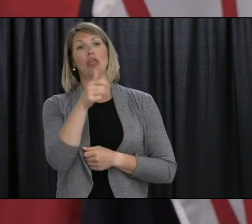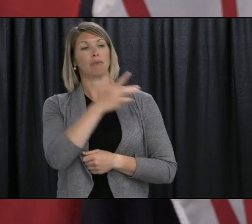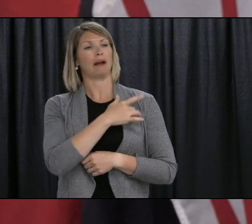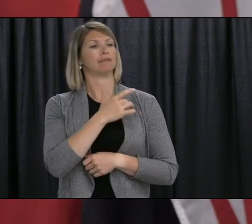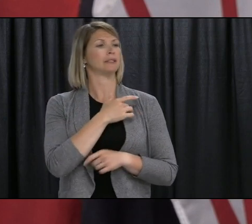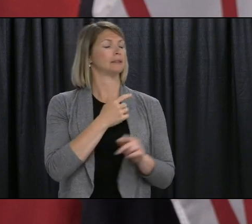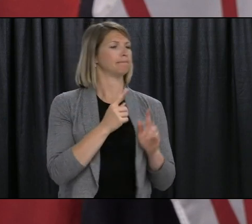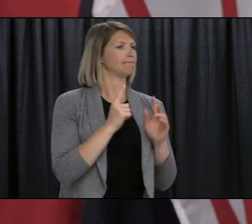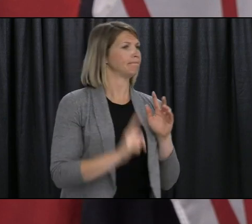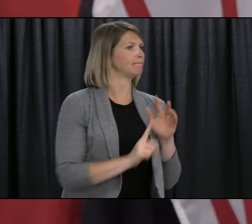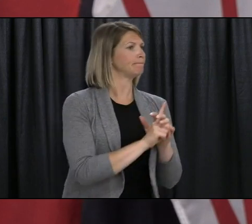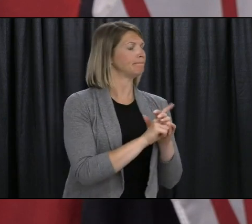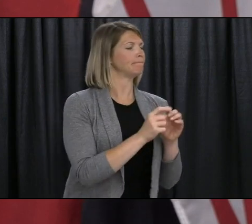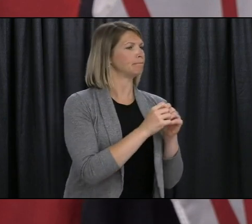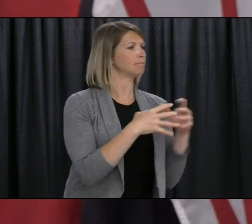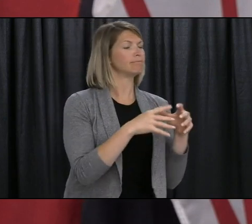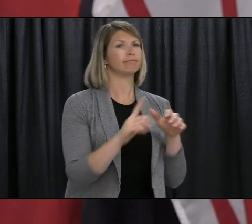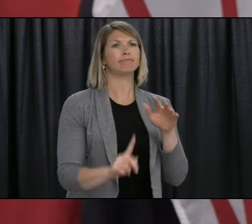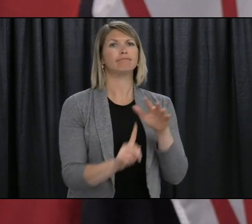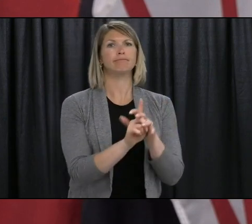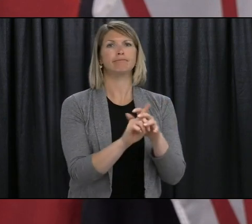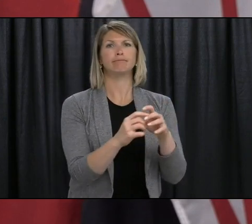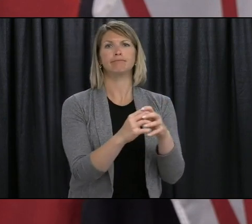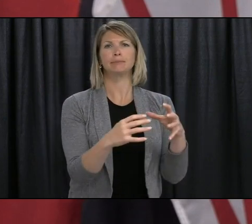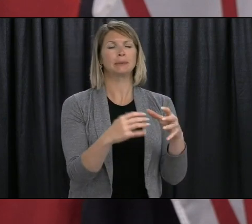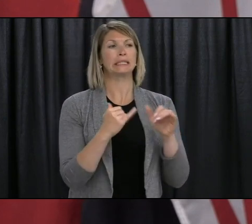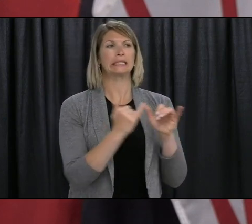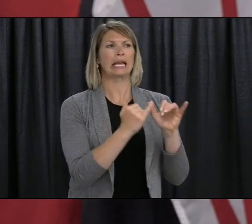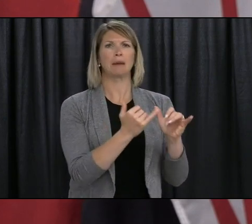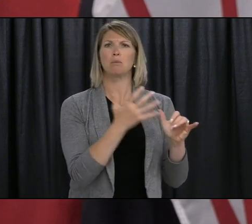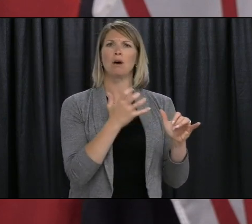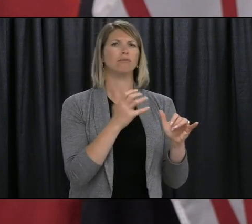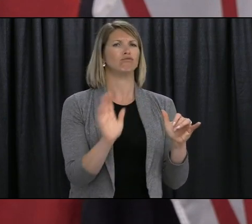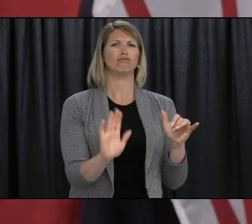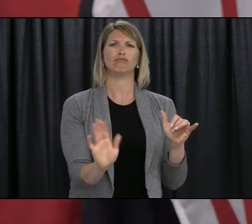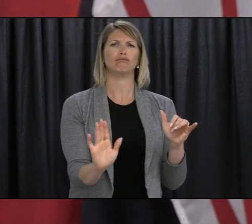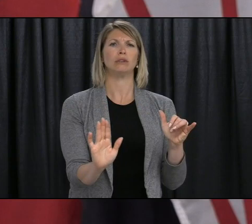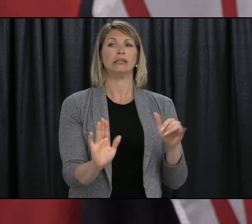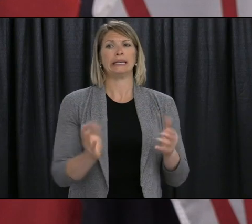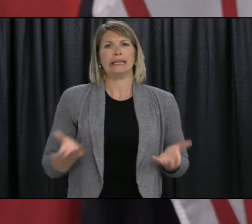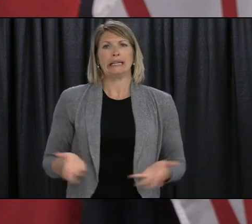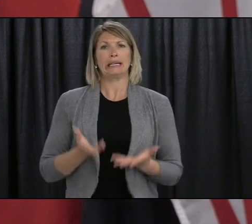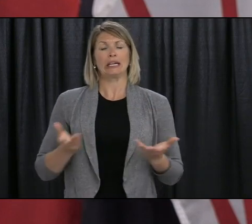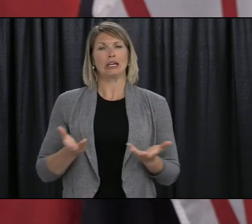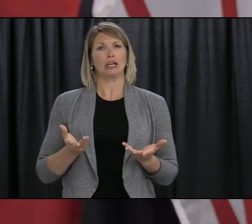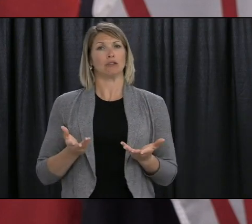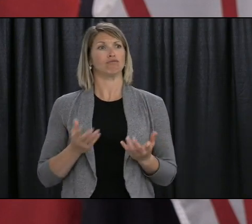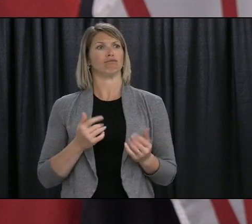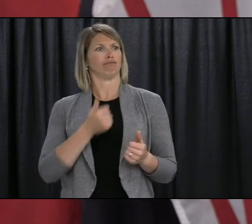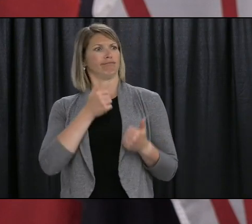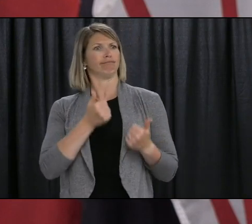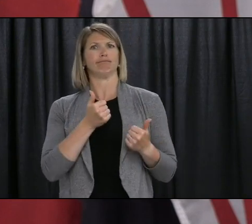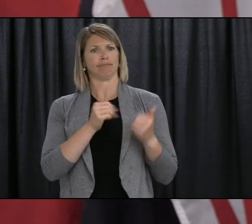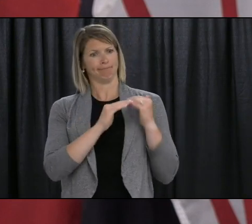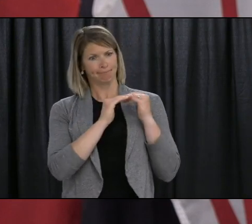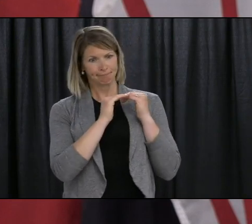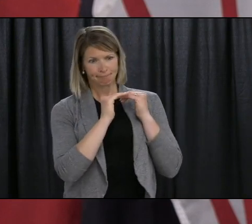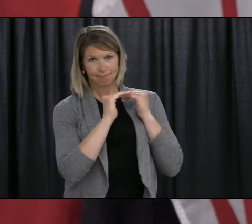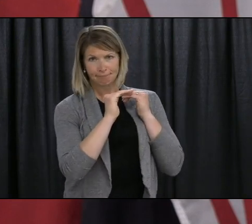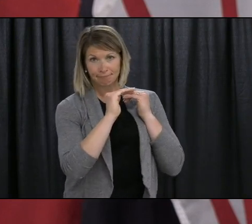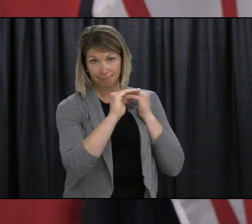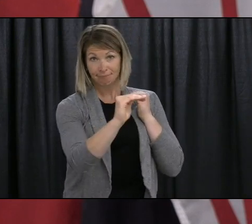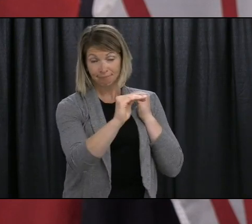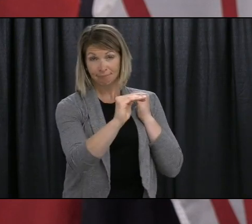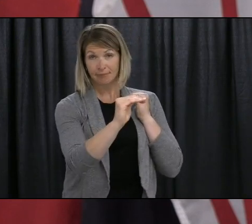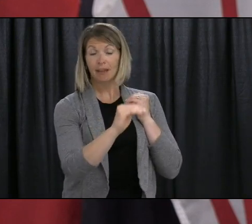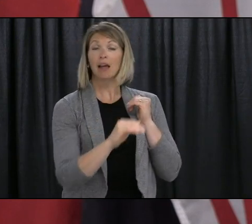as a province, and we've been able to do that because of the population has been, fairly compliant to the measures that have been put in place. But, first and foremost, never